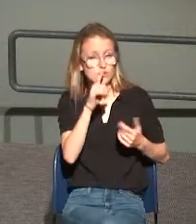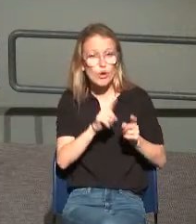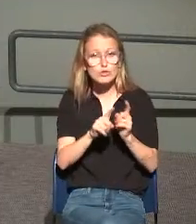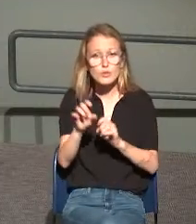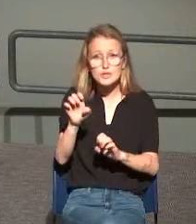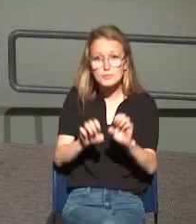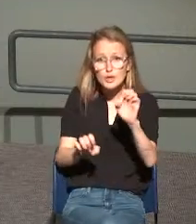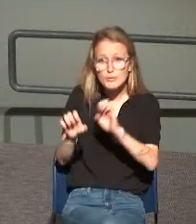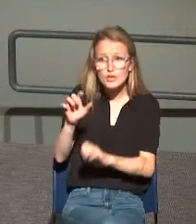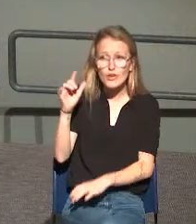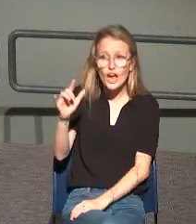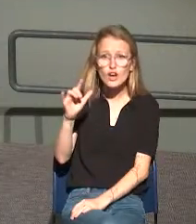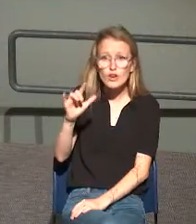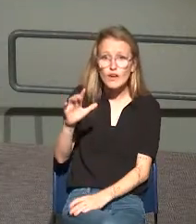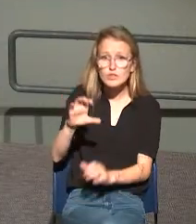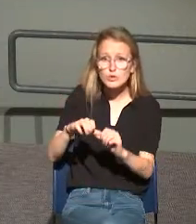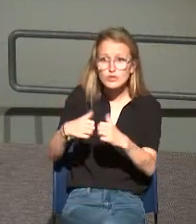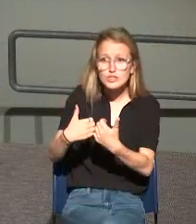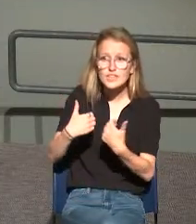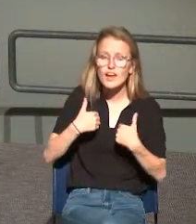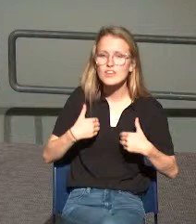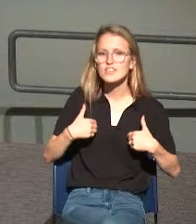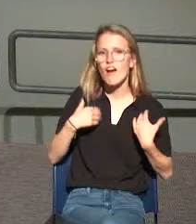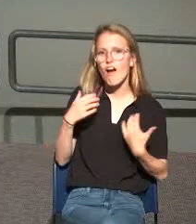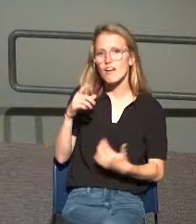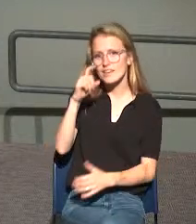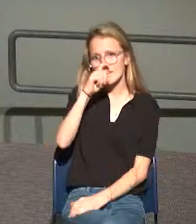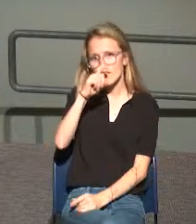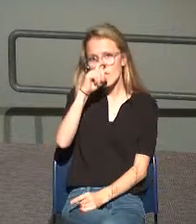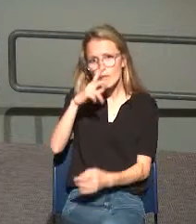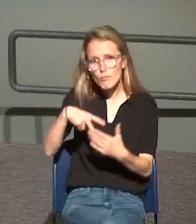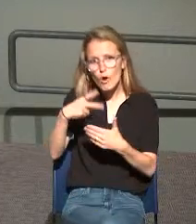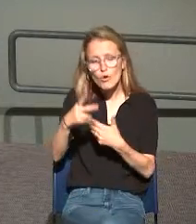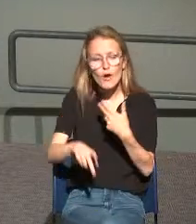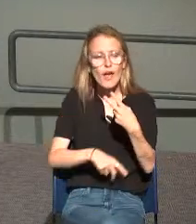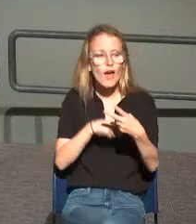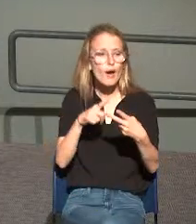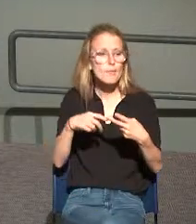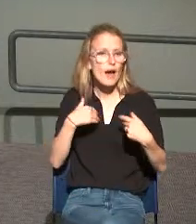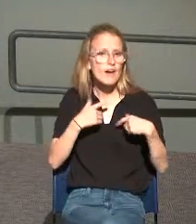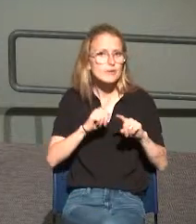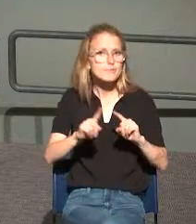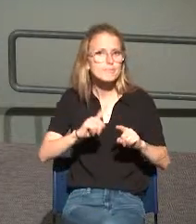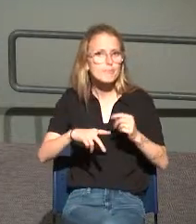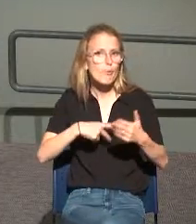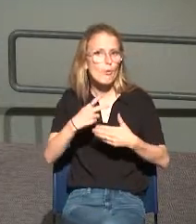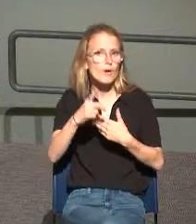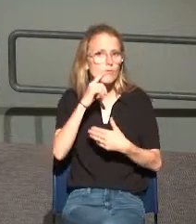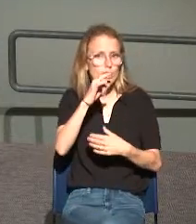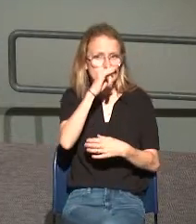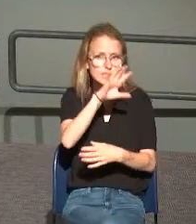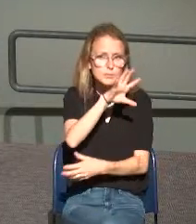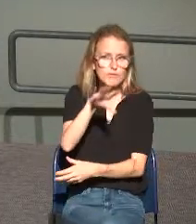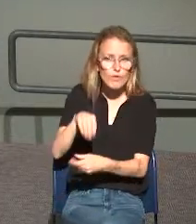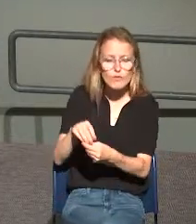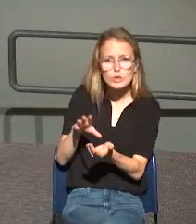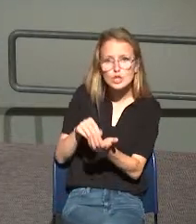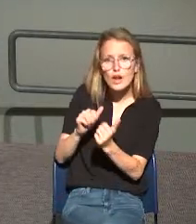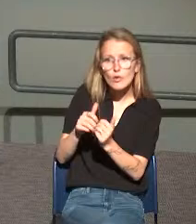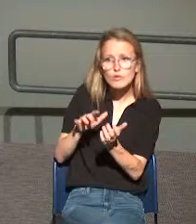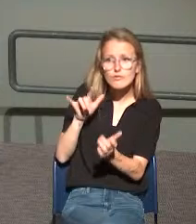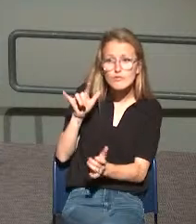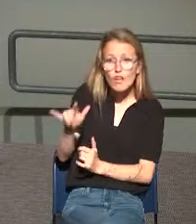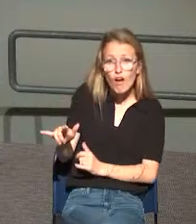Aircraft Association, they have their Young Eagle program, and they have all kinds of programs for kids to learn to fly,